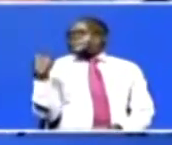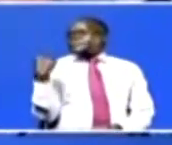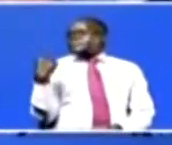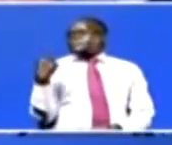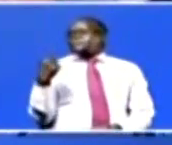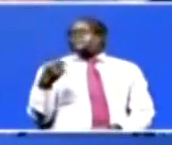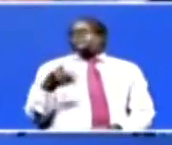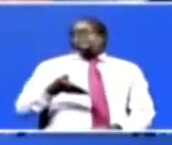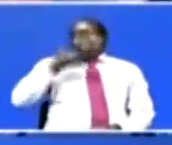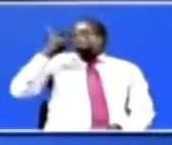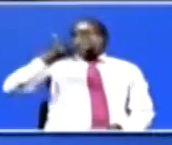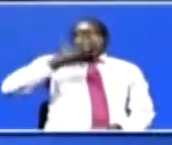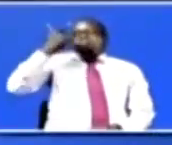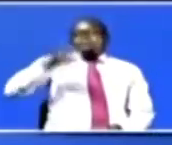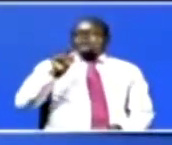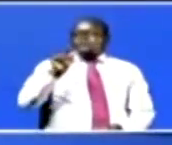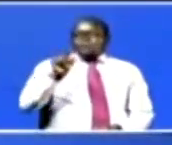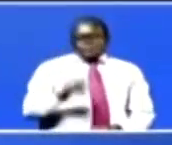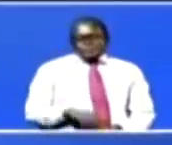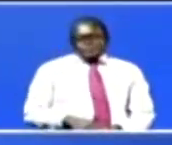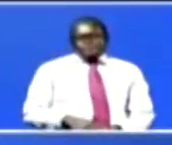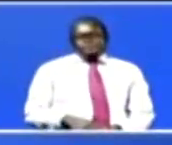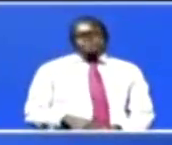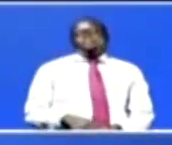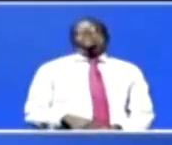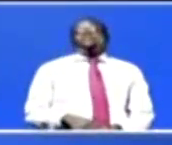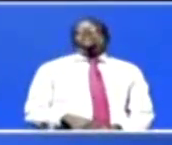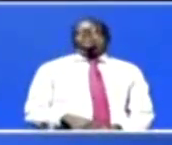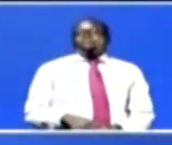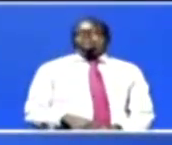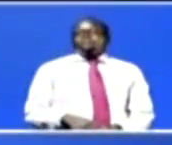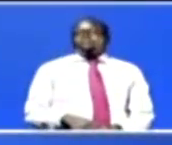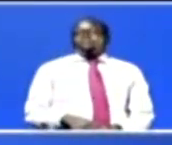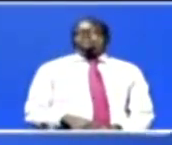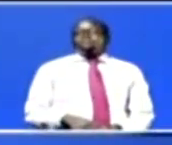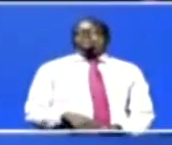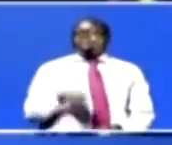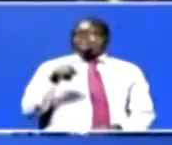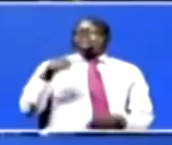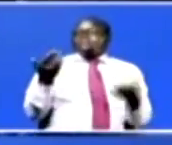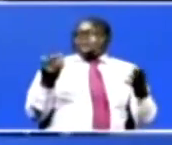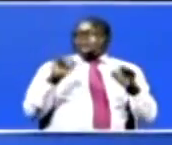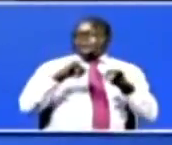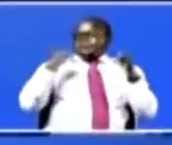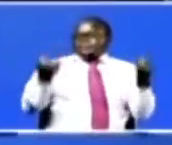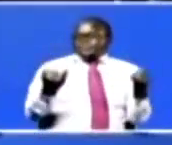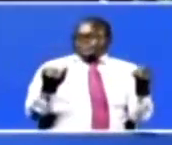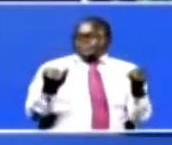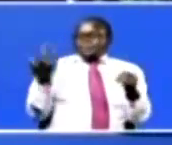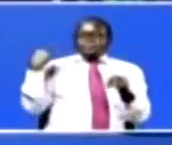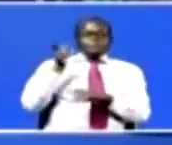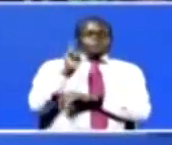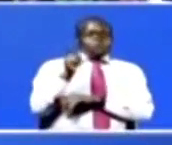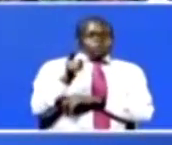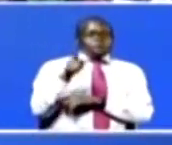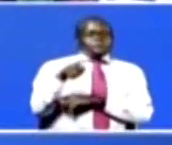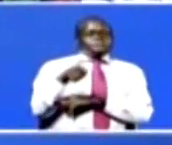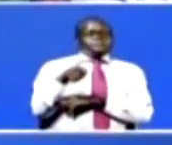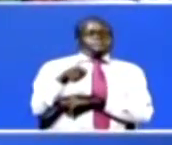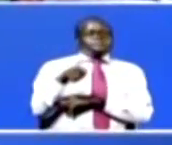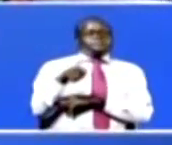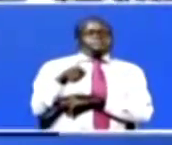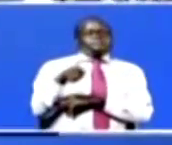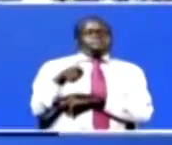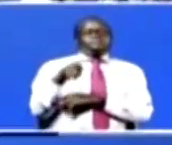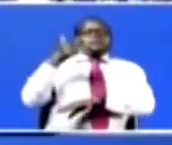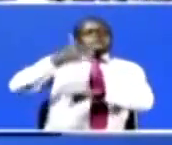inalipuka kidogo inastuka. The industry lobby group, the Petroleum Institute of East Africa, has in the past warned that illegal refilling plants